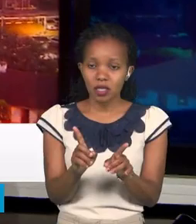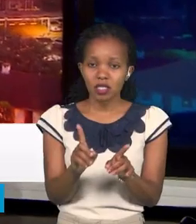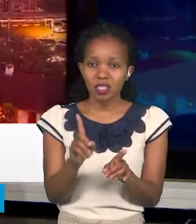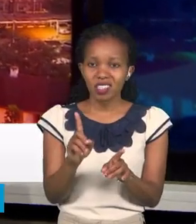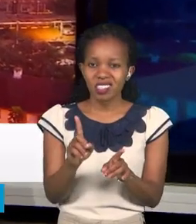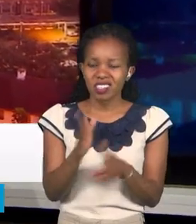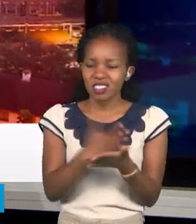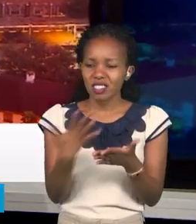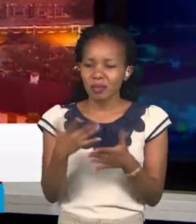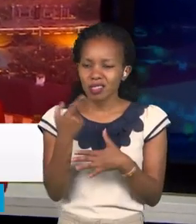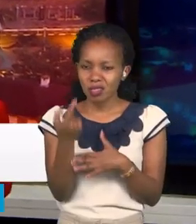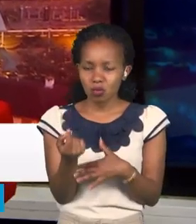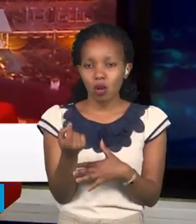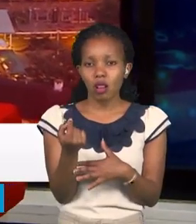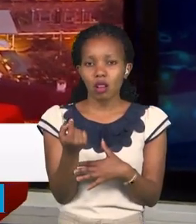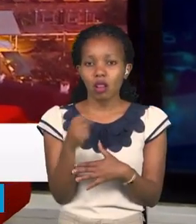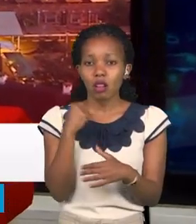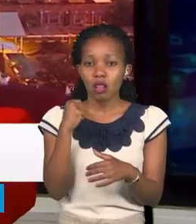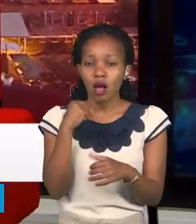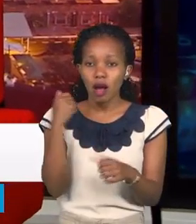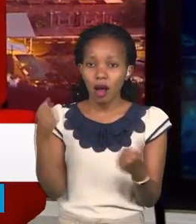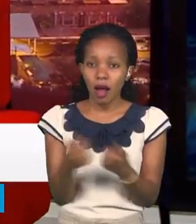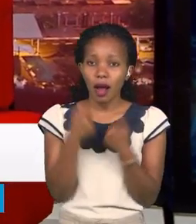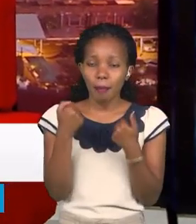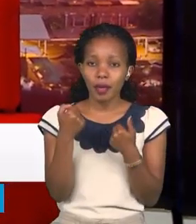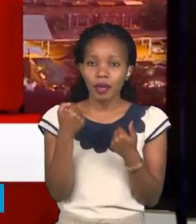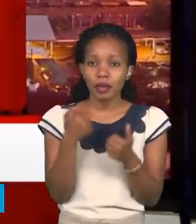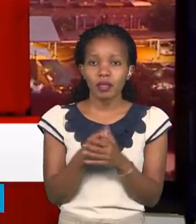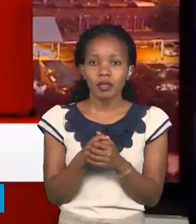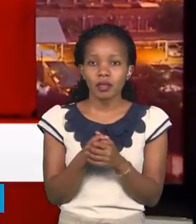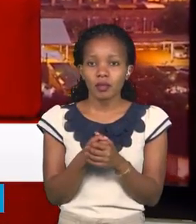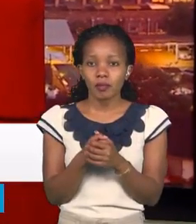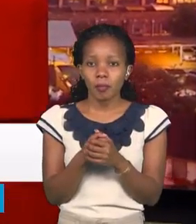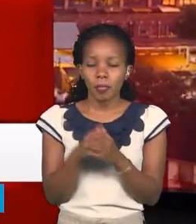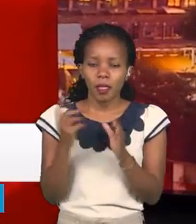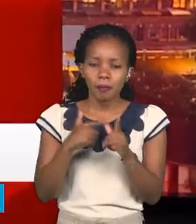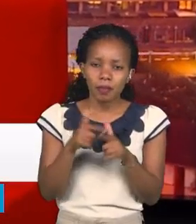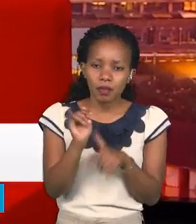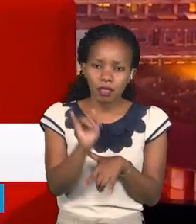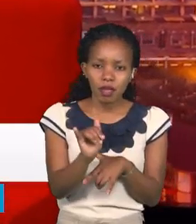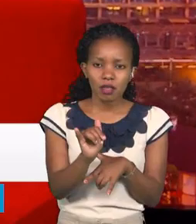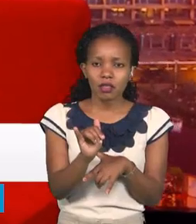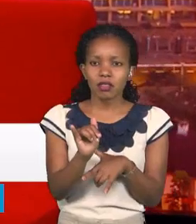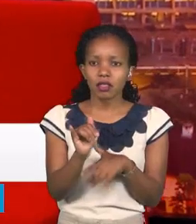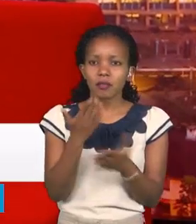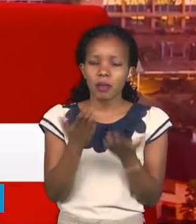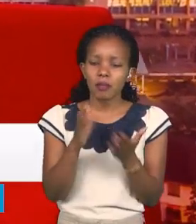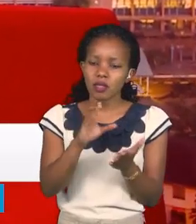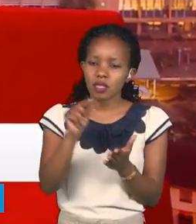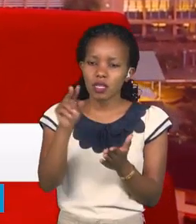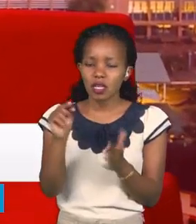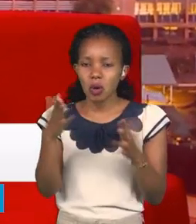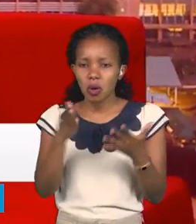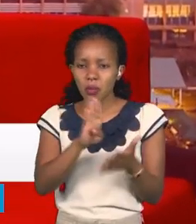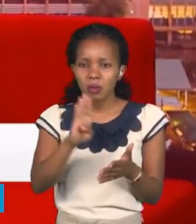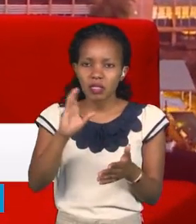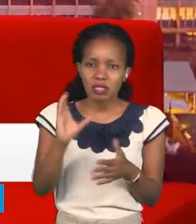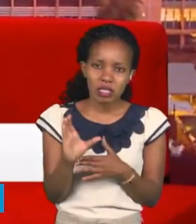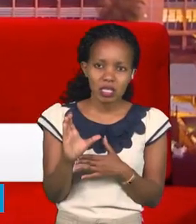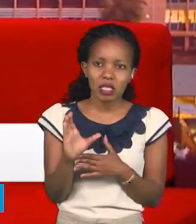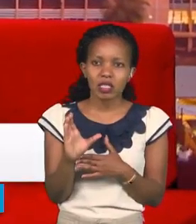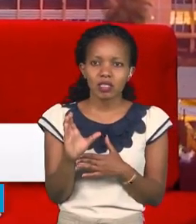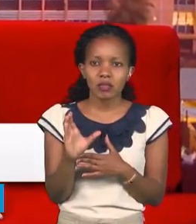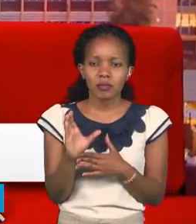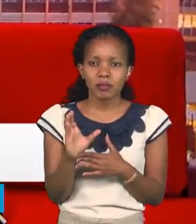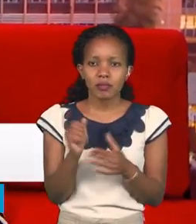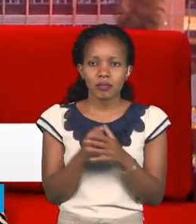small incident blown out of proportion, you know, in the negative perception, right? Yeah. And then that is picked up by CNN or BBC and then like, you know, blown